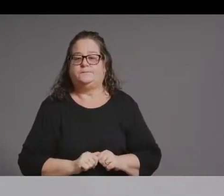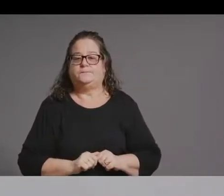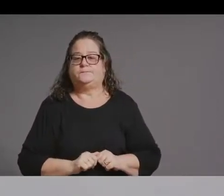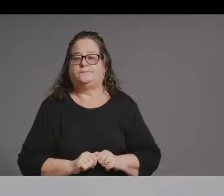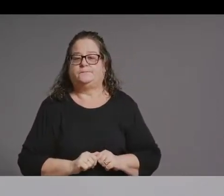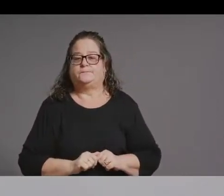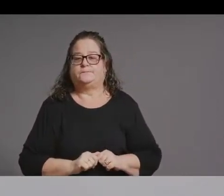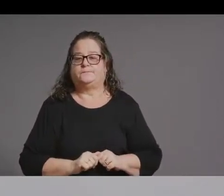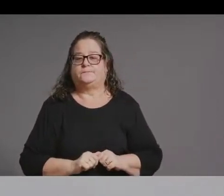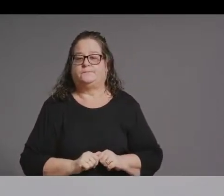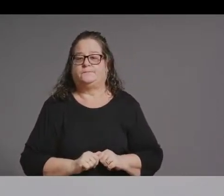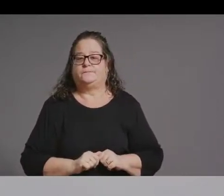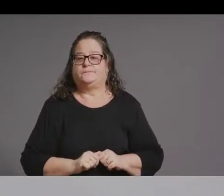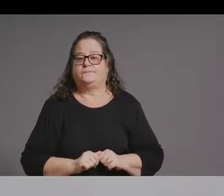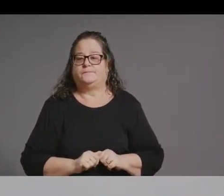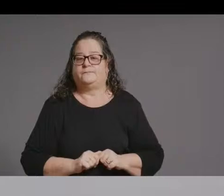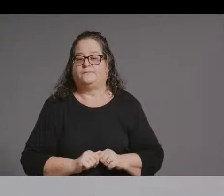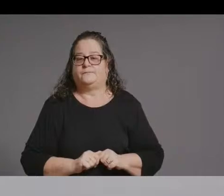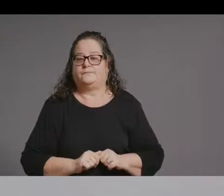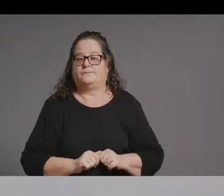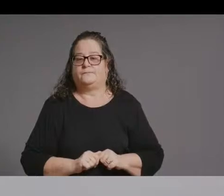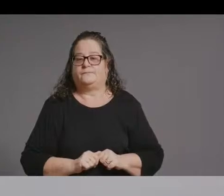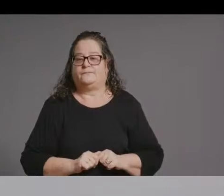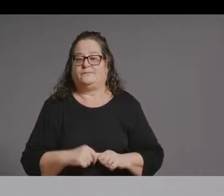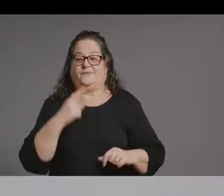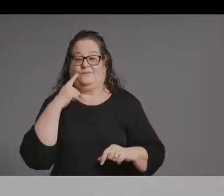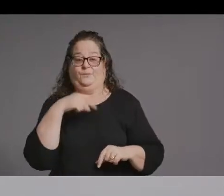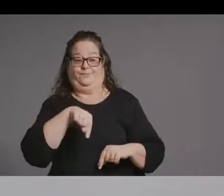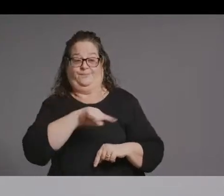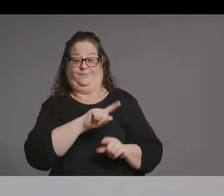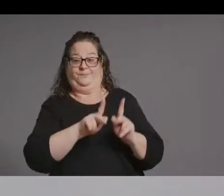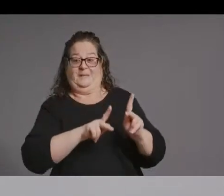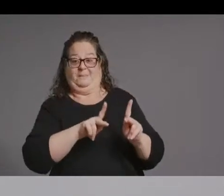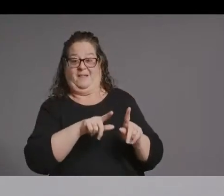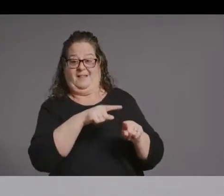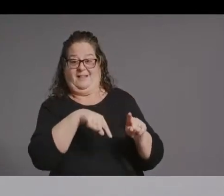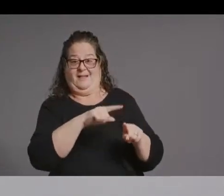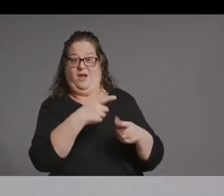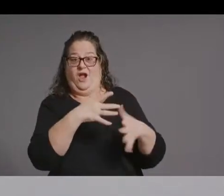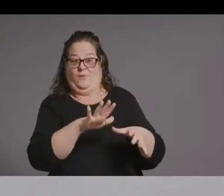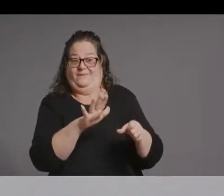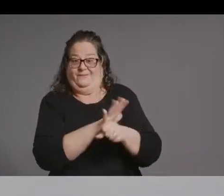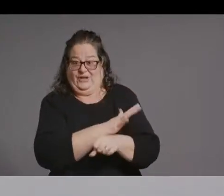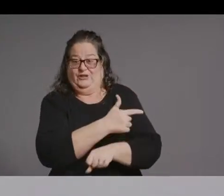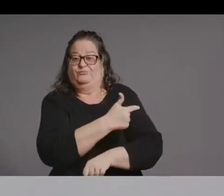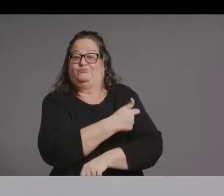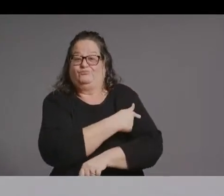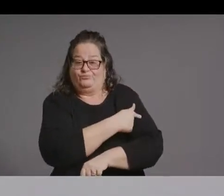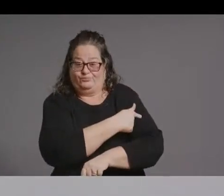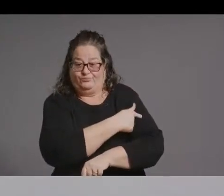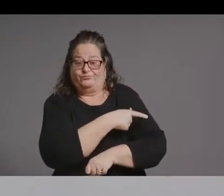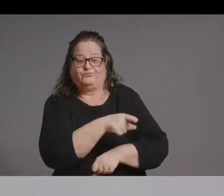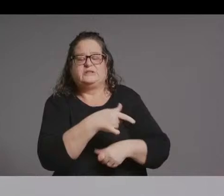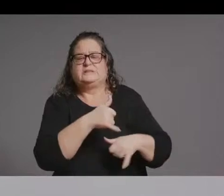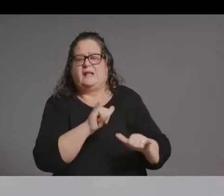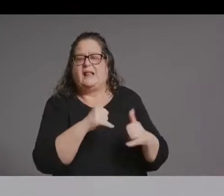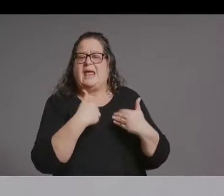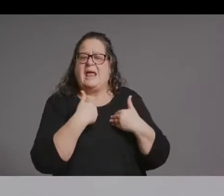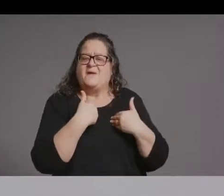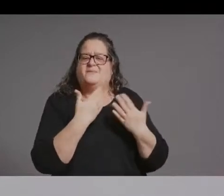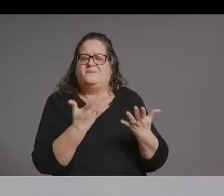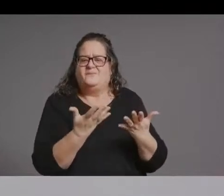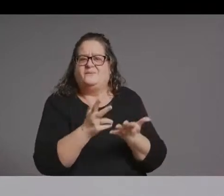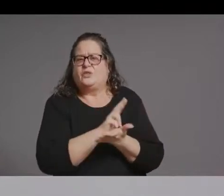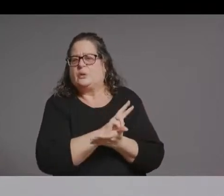fully immunized individuals, some of those people are going to have, they still have 3 weeks, because we did have a big push a couple of weeks ago